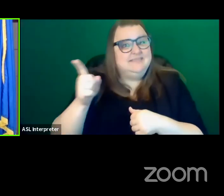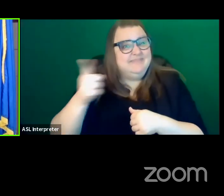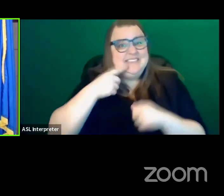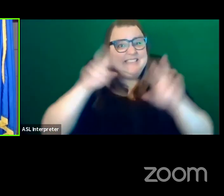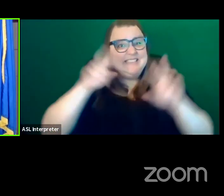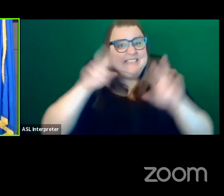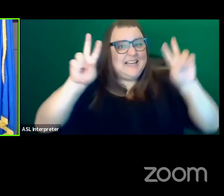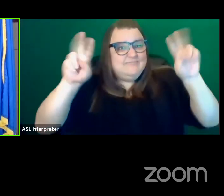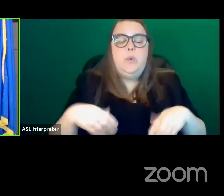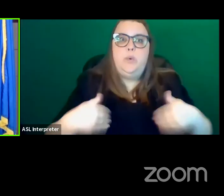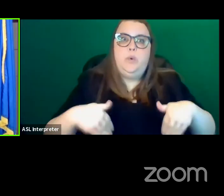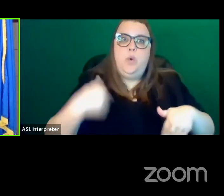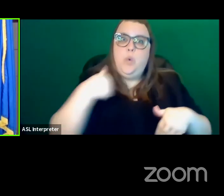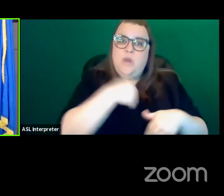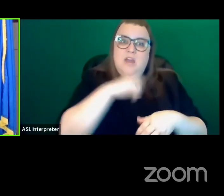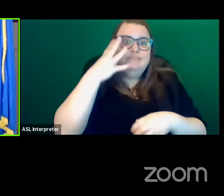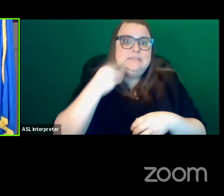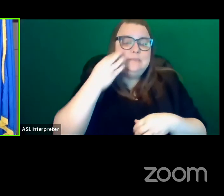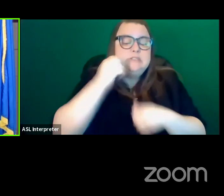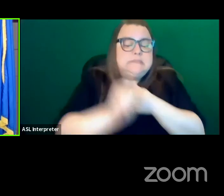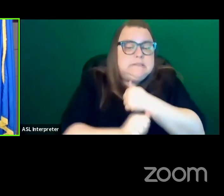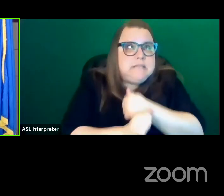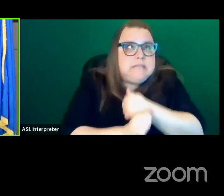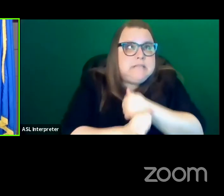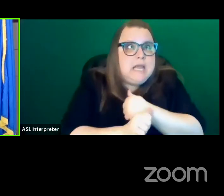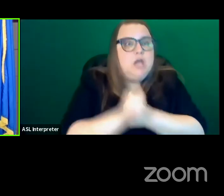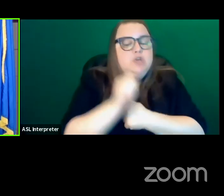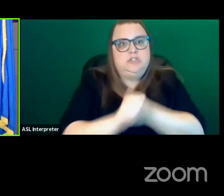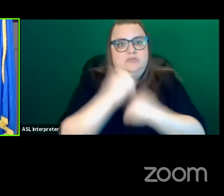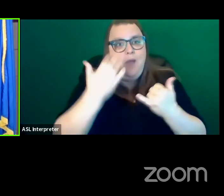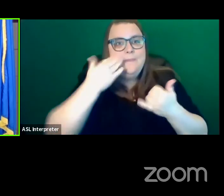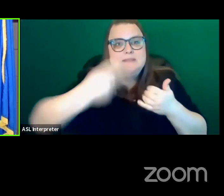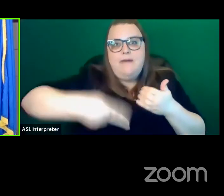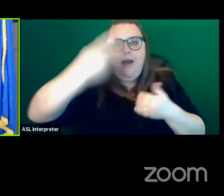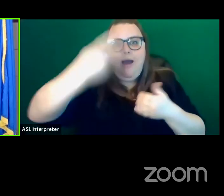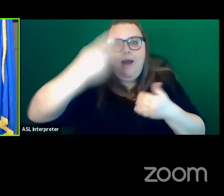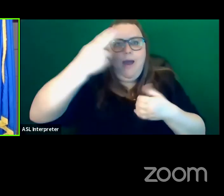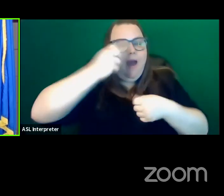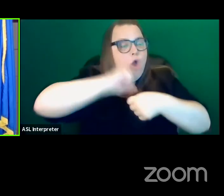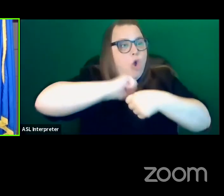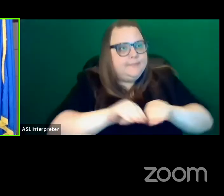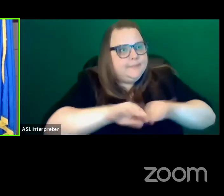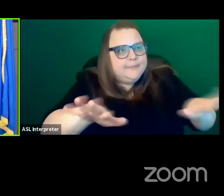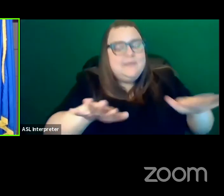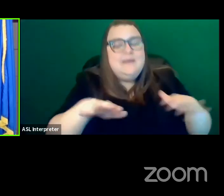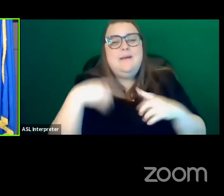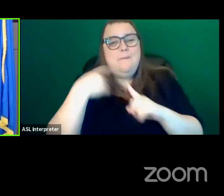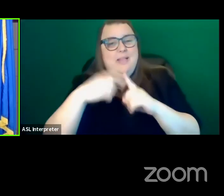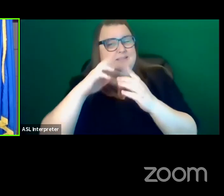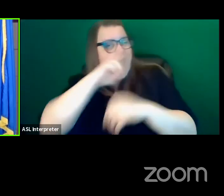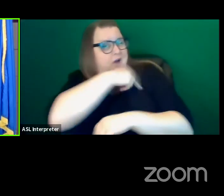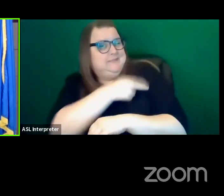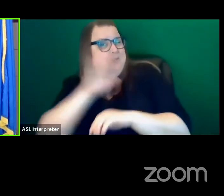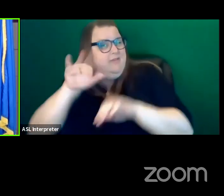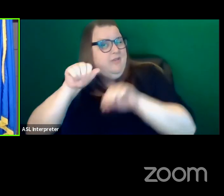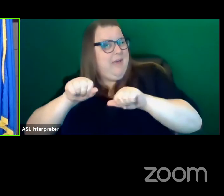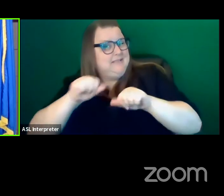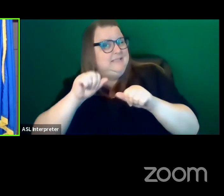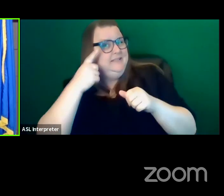very dangerous place due to the current extremely high COVID baseline and limited hospital capacity. A